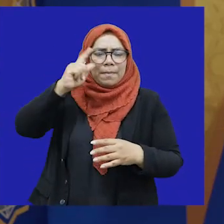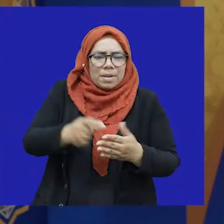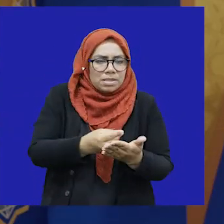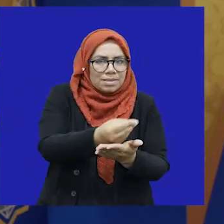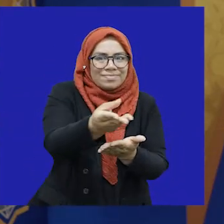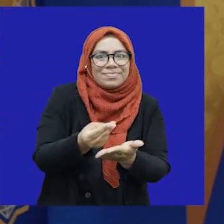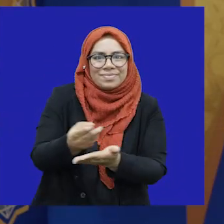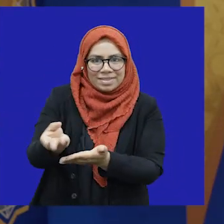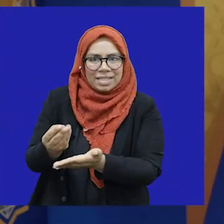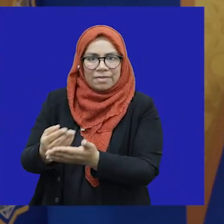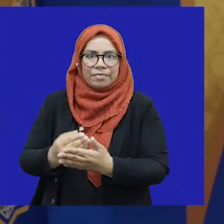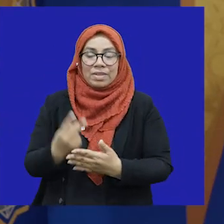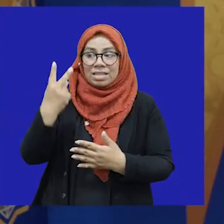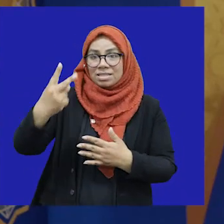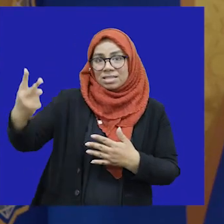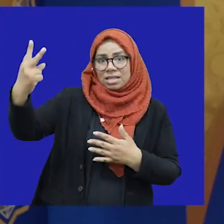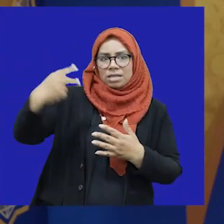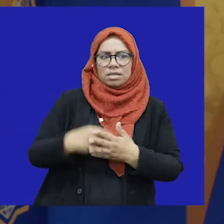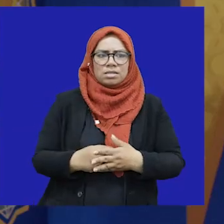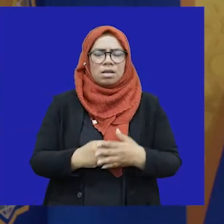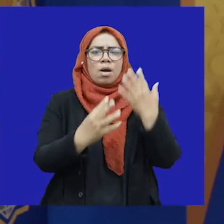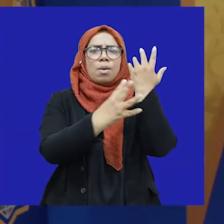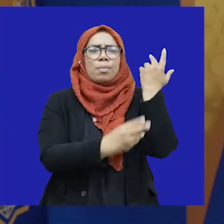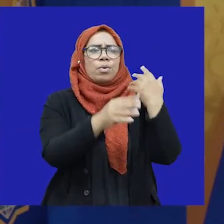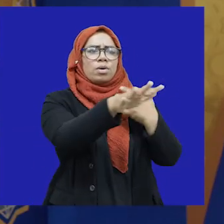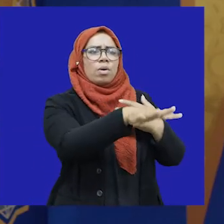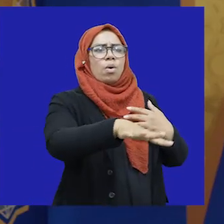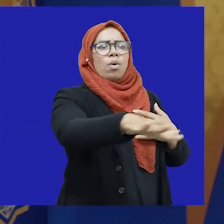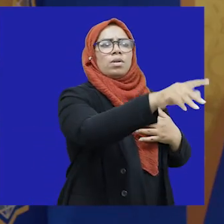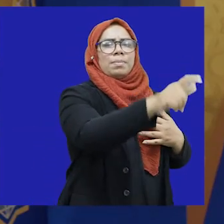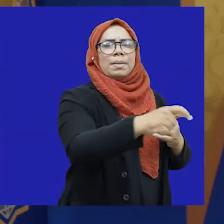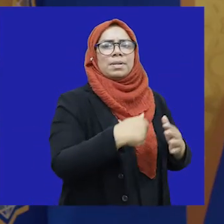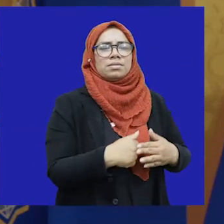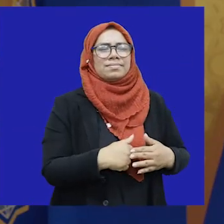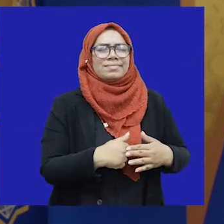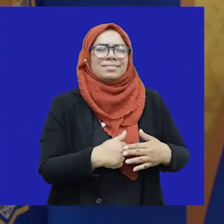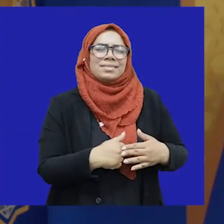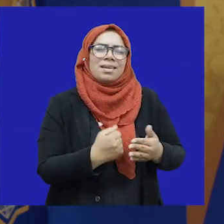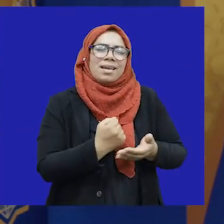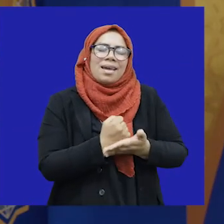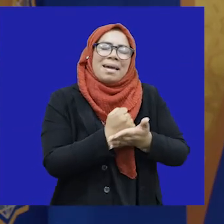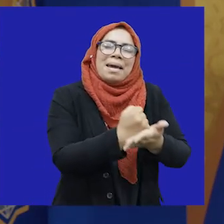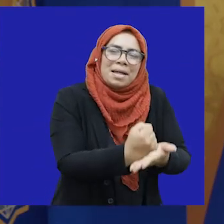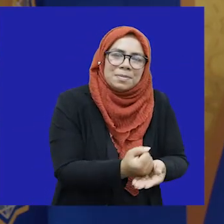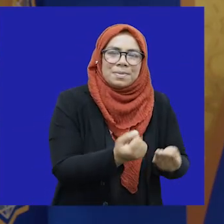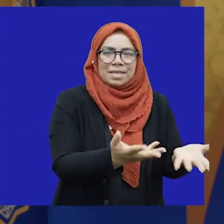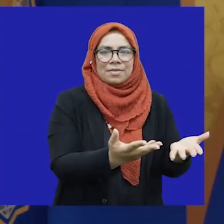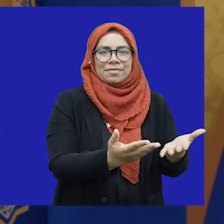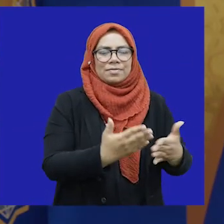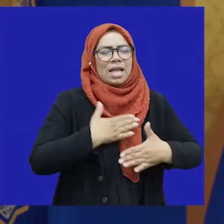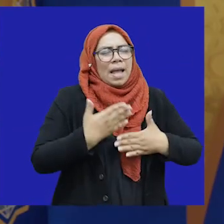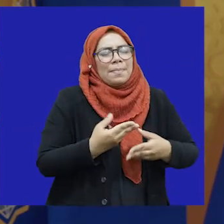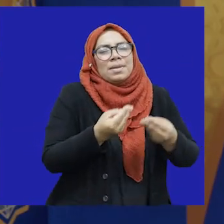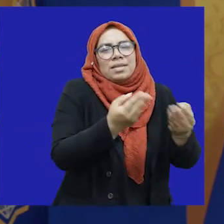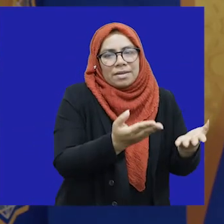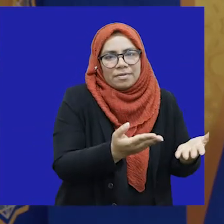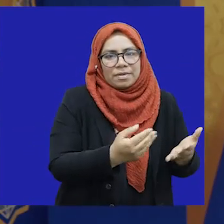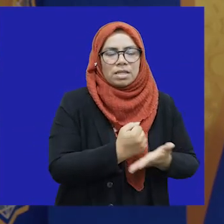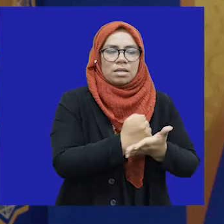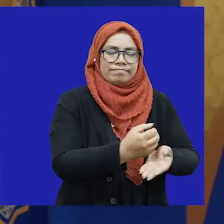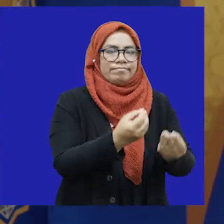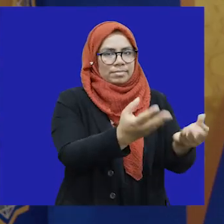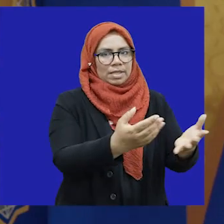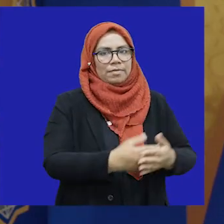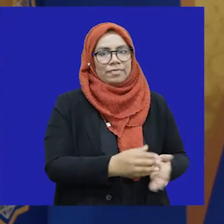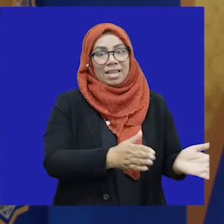they may receive zakat for both their work and their need. The fourth category is to attract